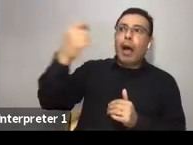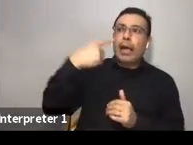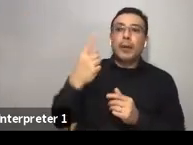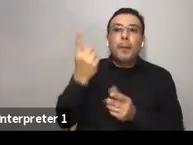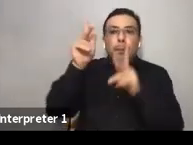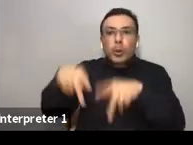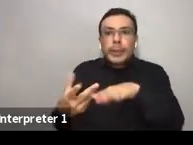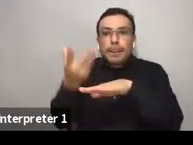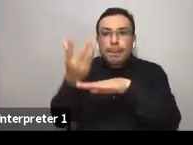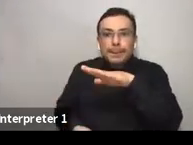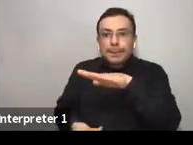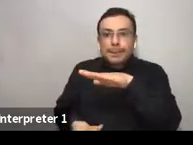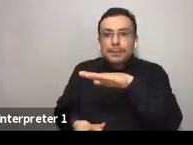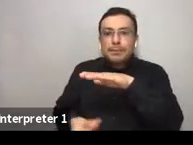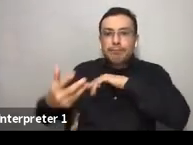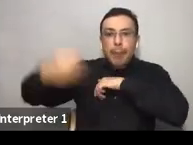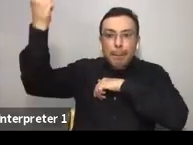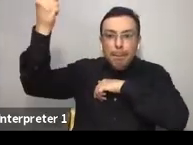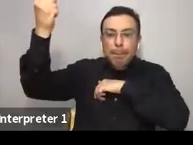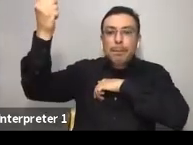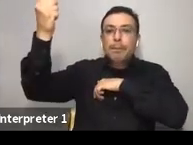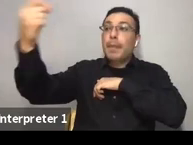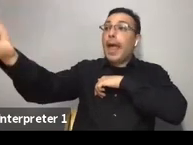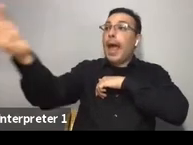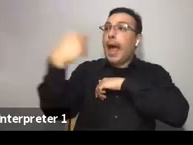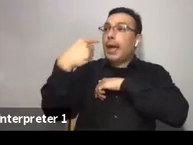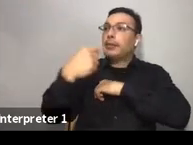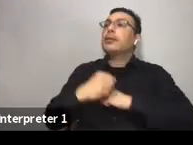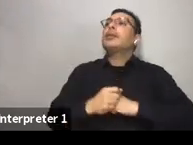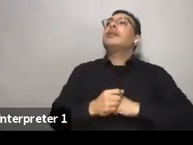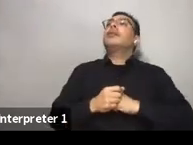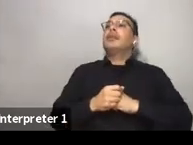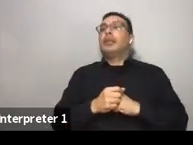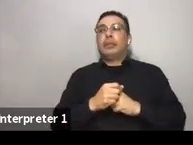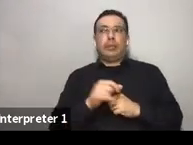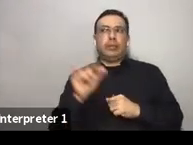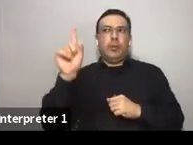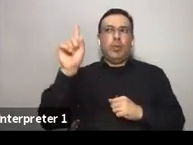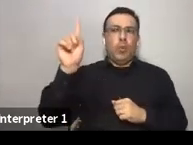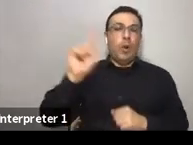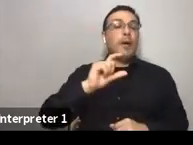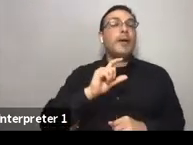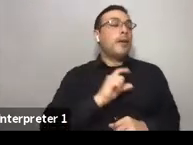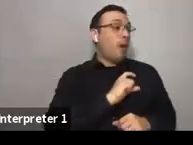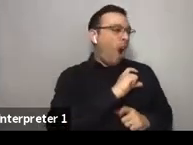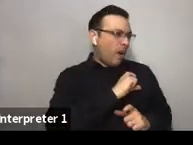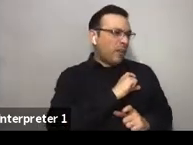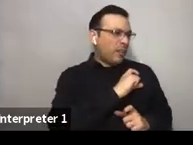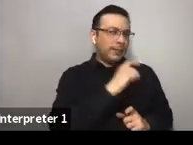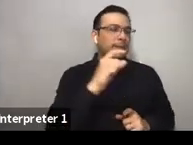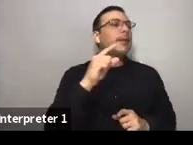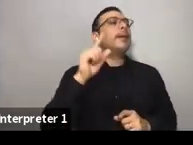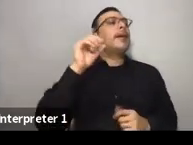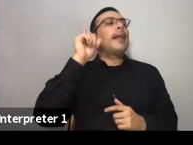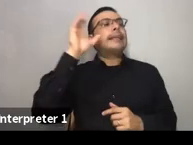would be in those circumstances to let the survivor know that the officer called and that there's a missing persons